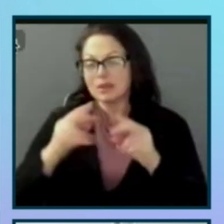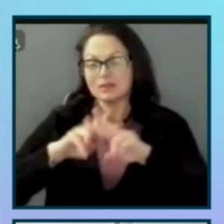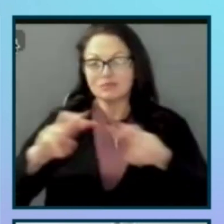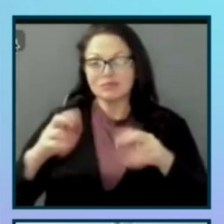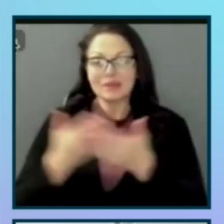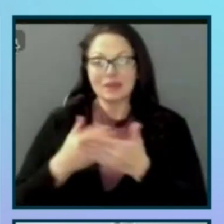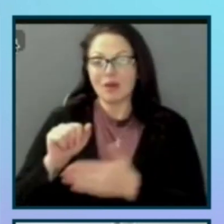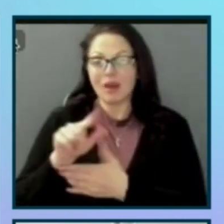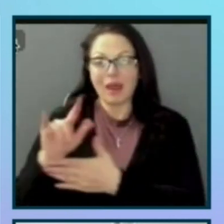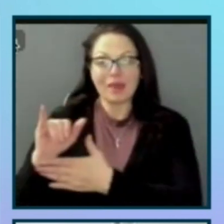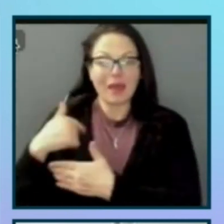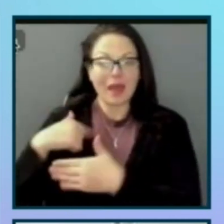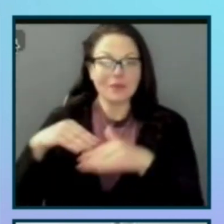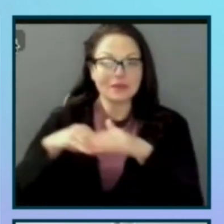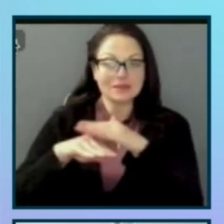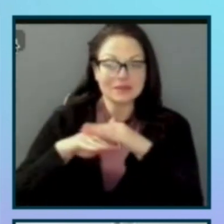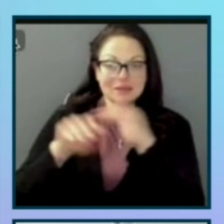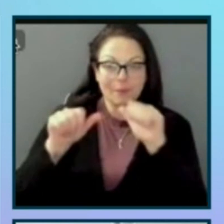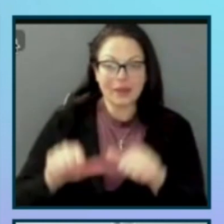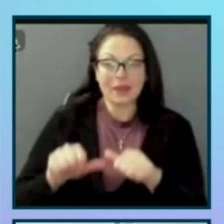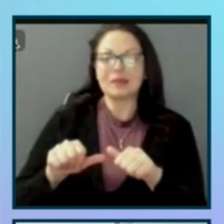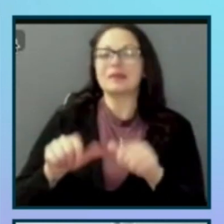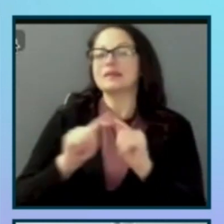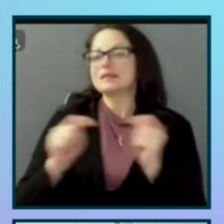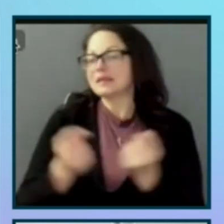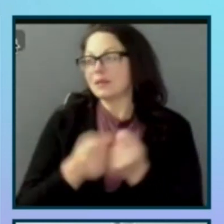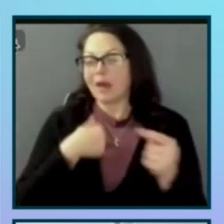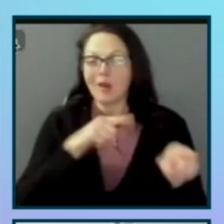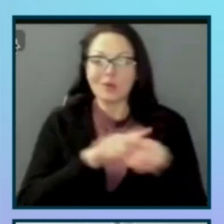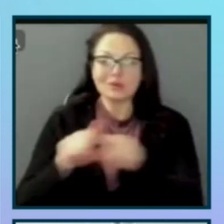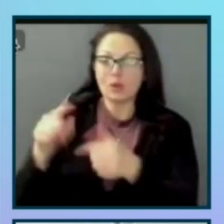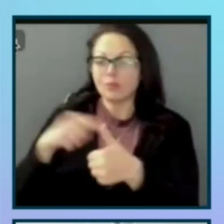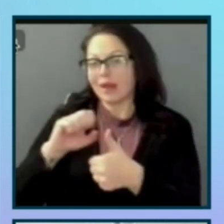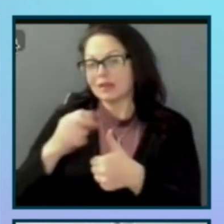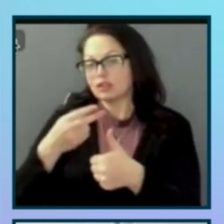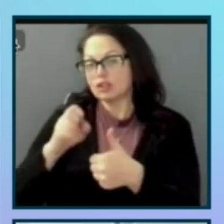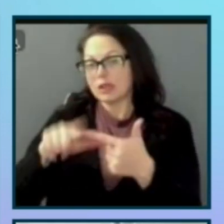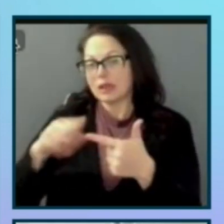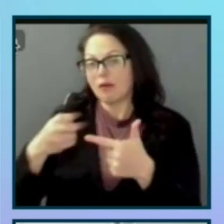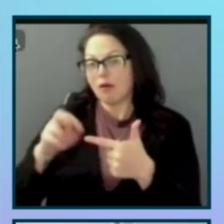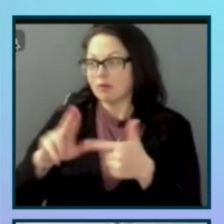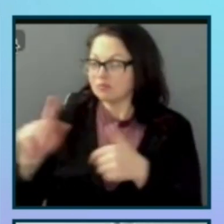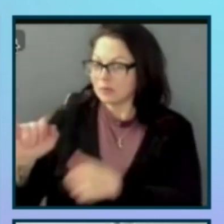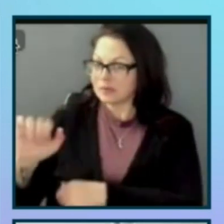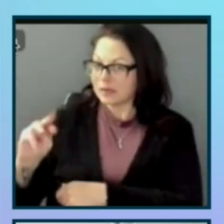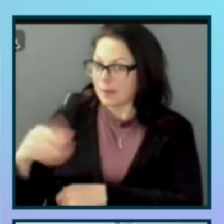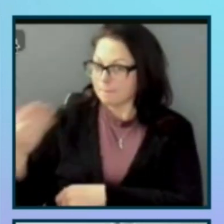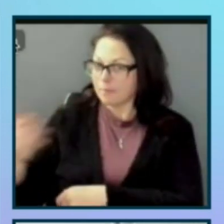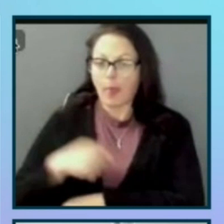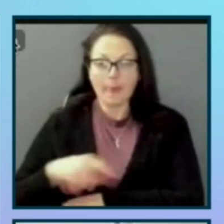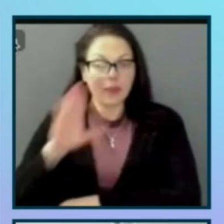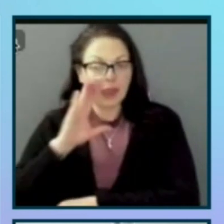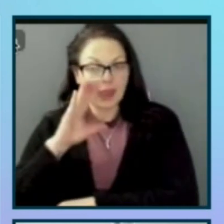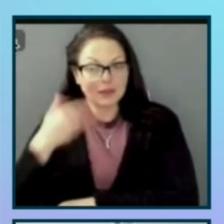the accessibility team. I also use she, her pronouns. And Tim, if you want to introduce yourself. Sure. My name is Tim